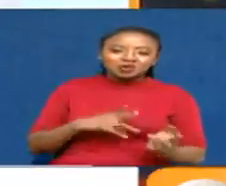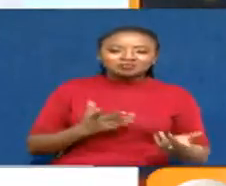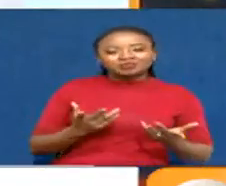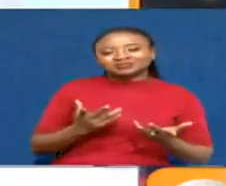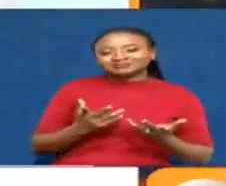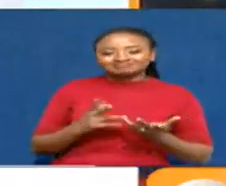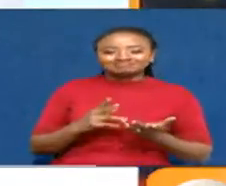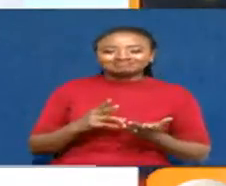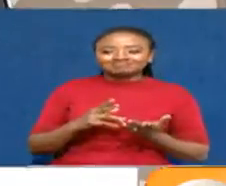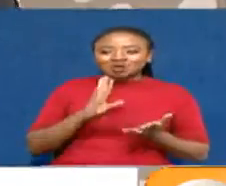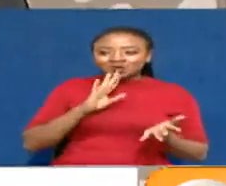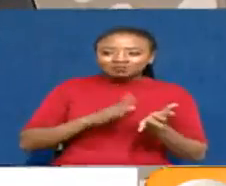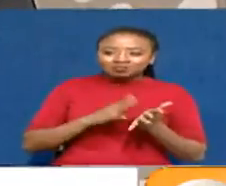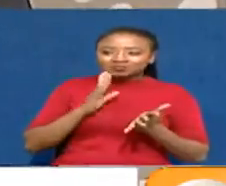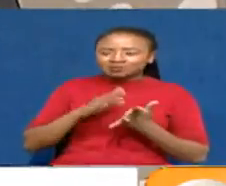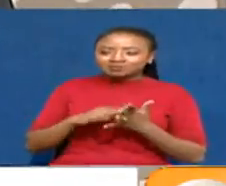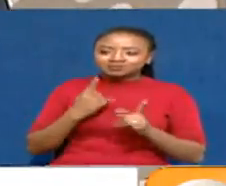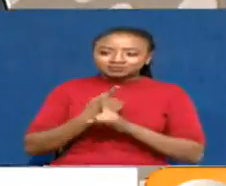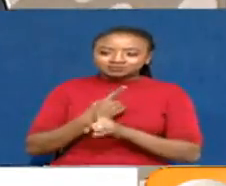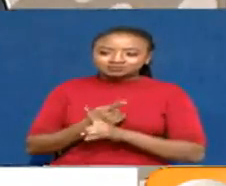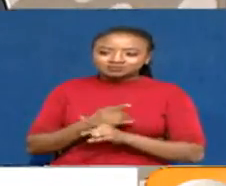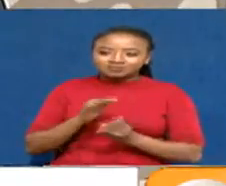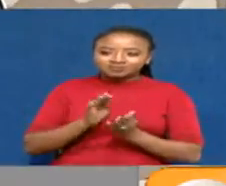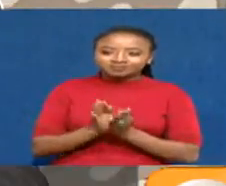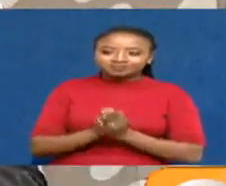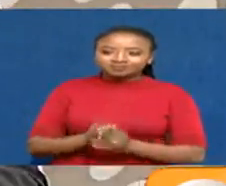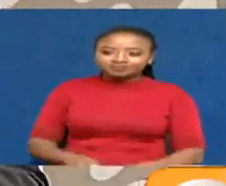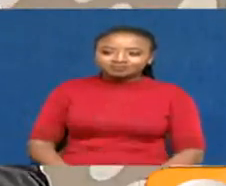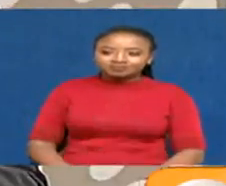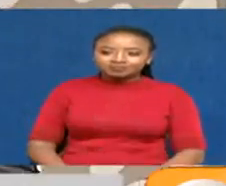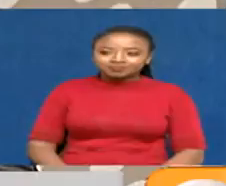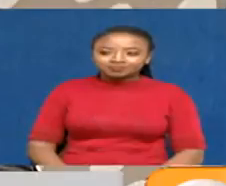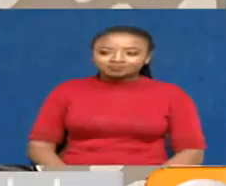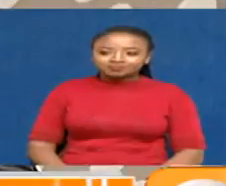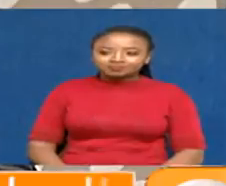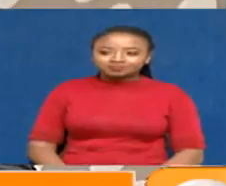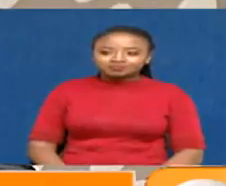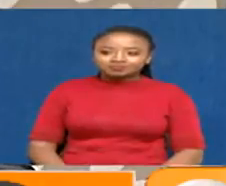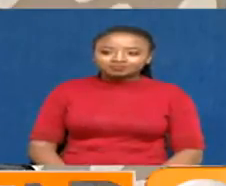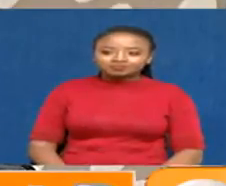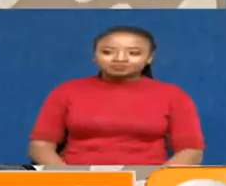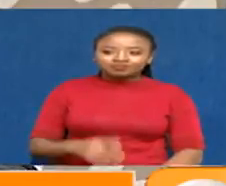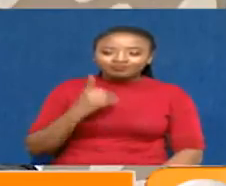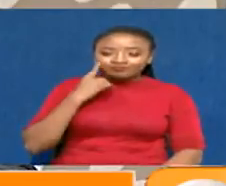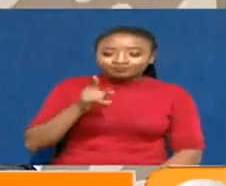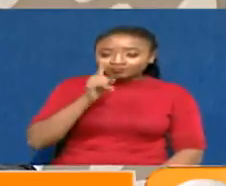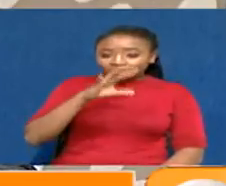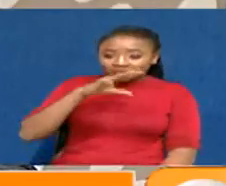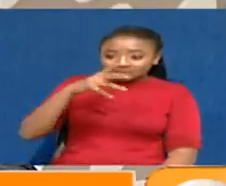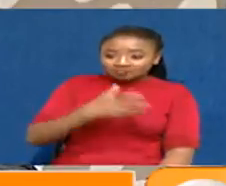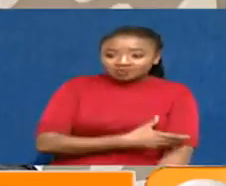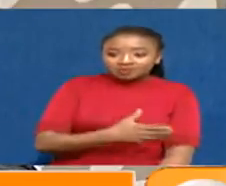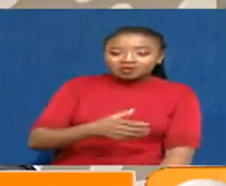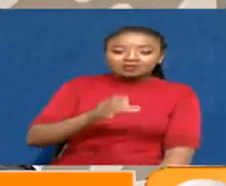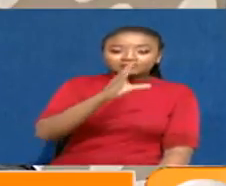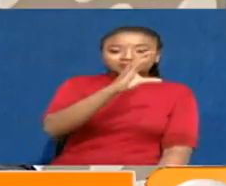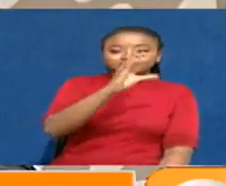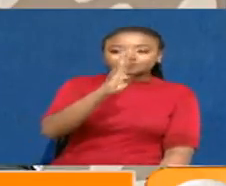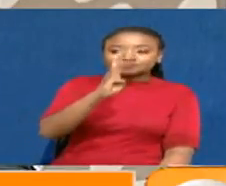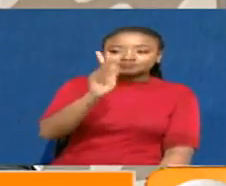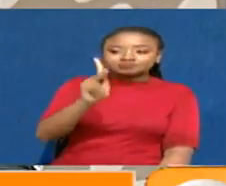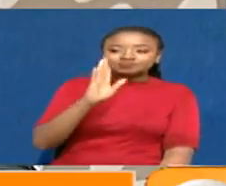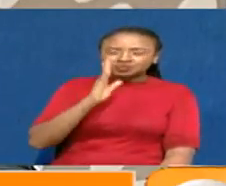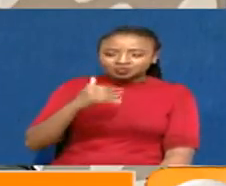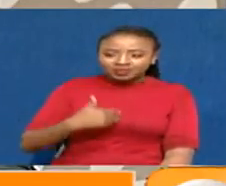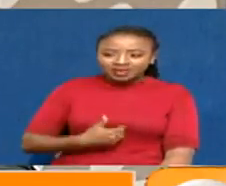in the banks? Because one of the main powers central bank will have is to approve the